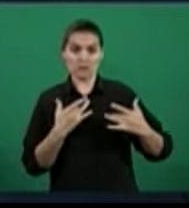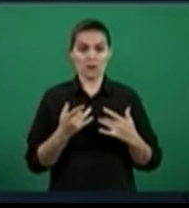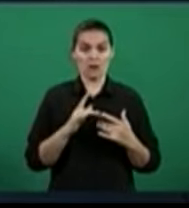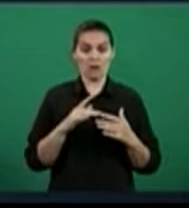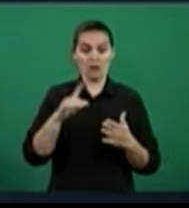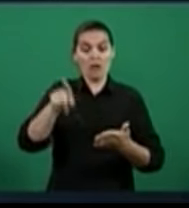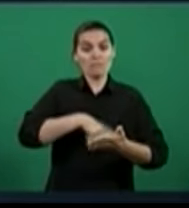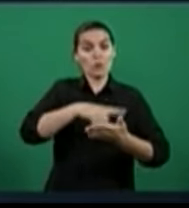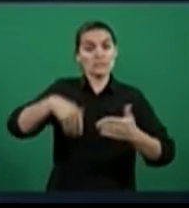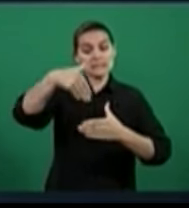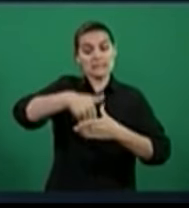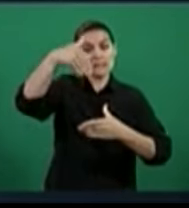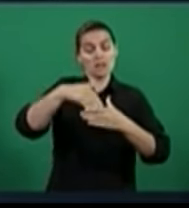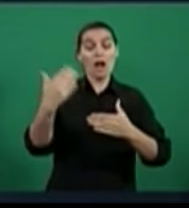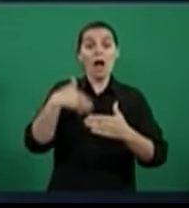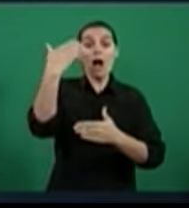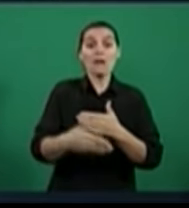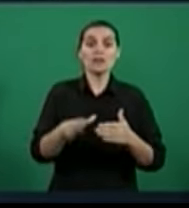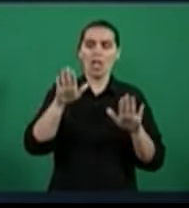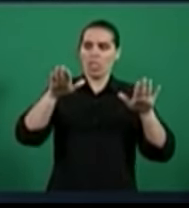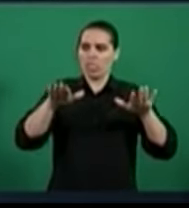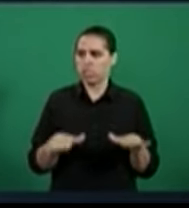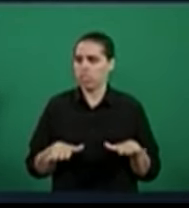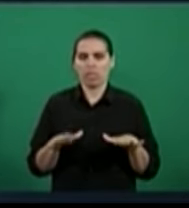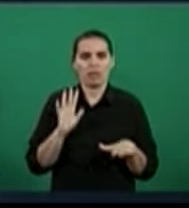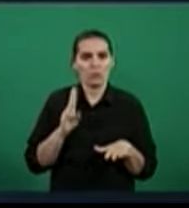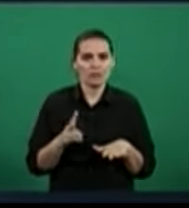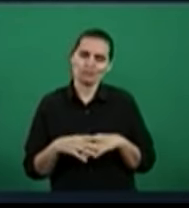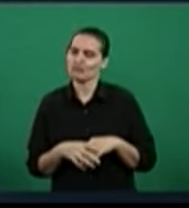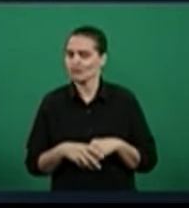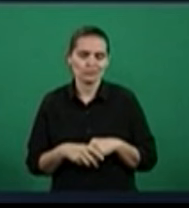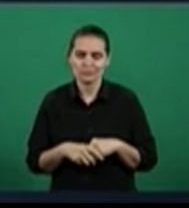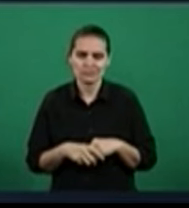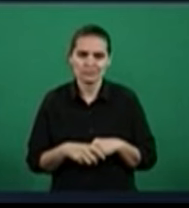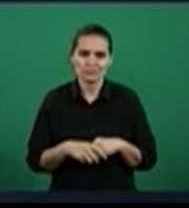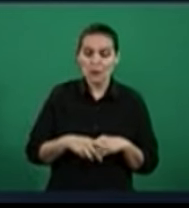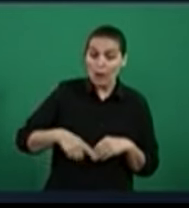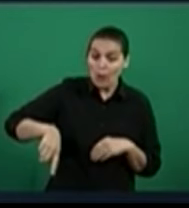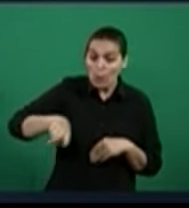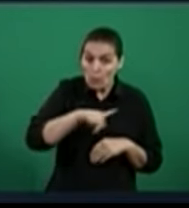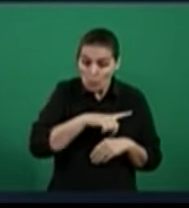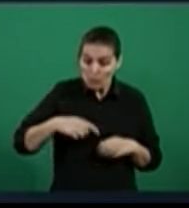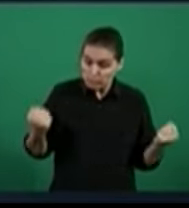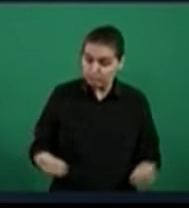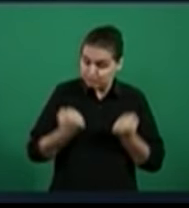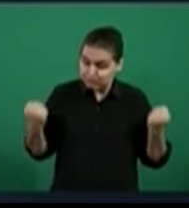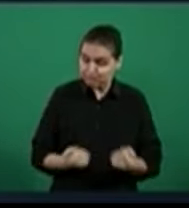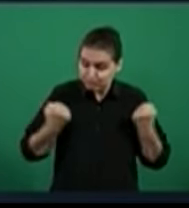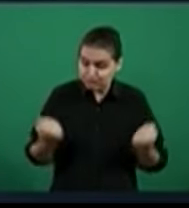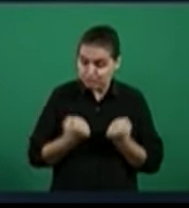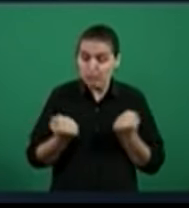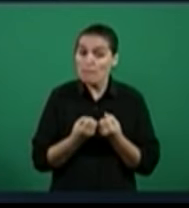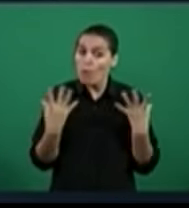the elections, the bulk of us that are getting this work done under the leadership of the Treasury are our technical